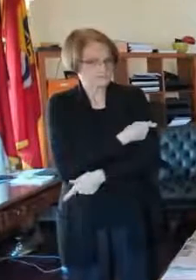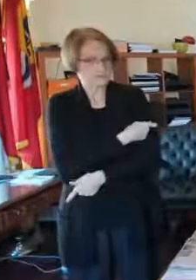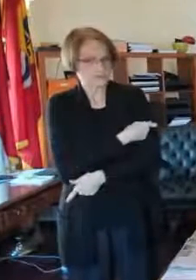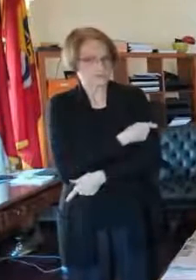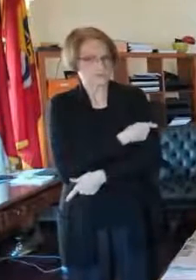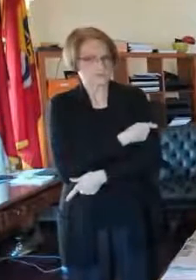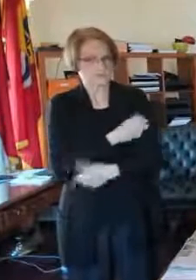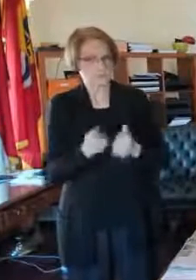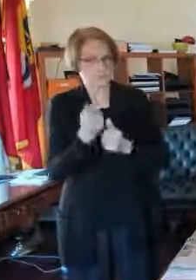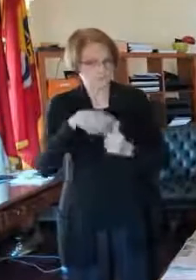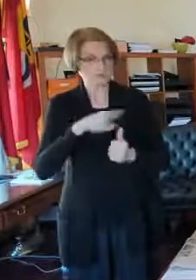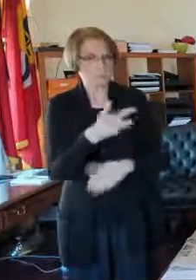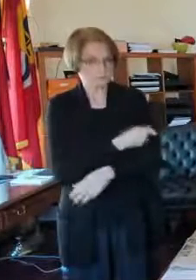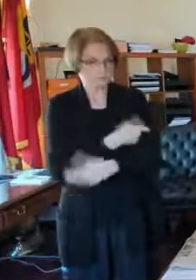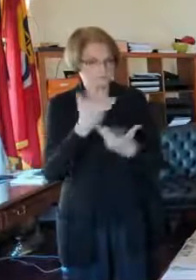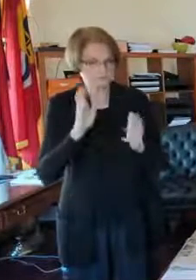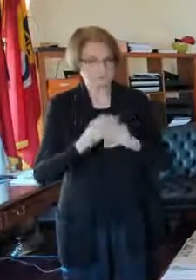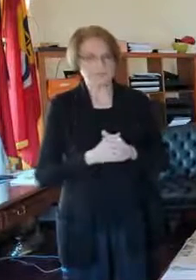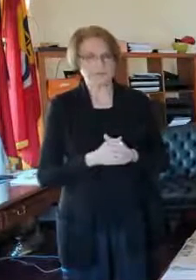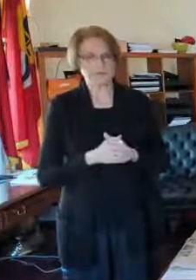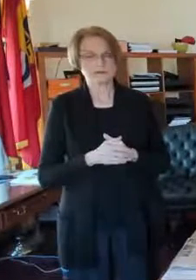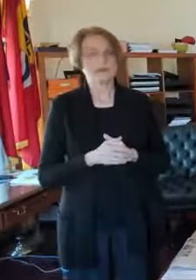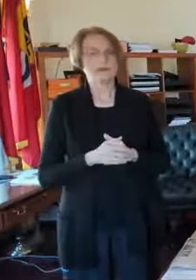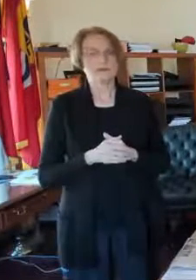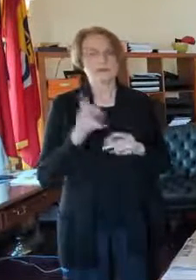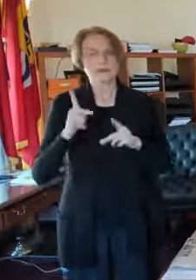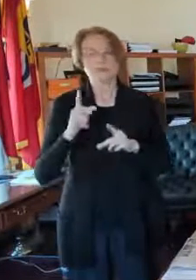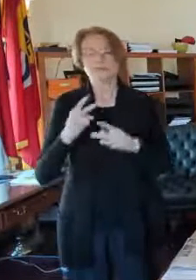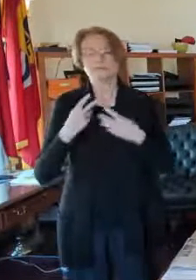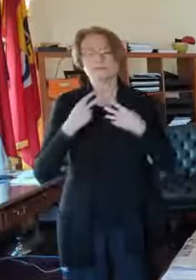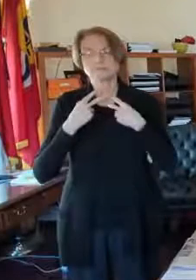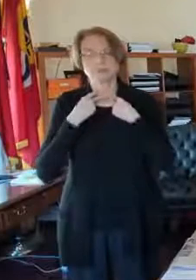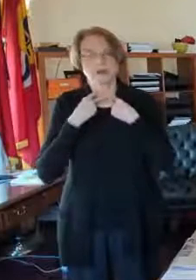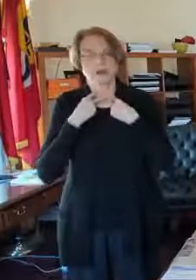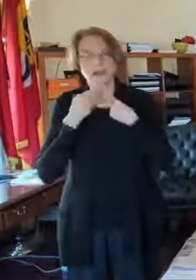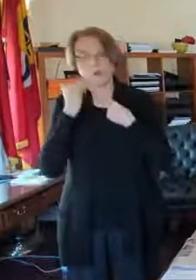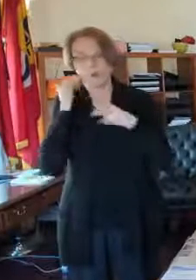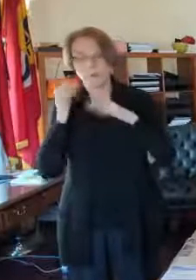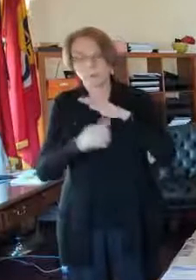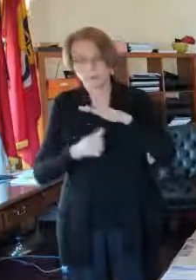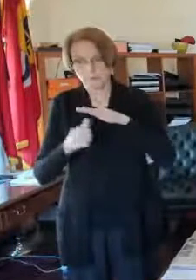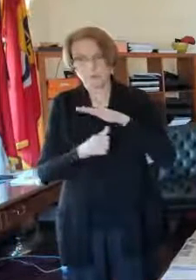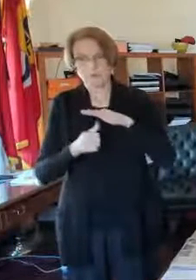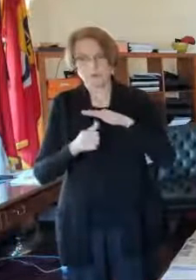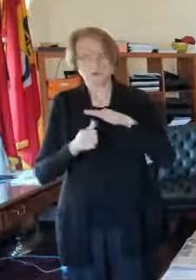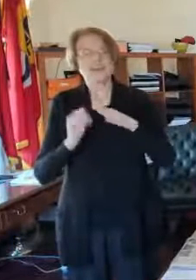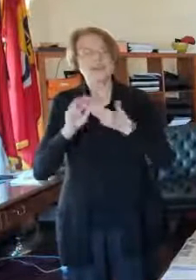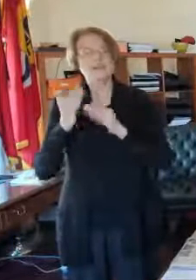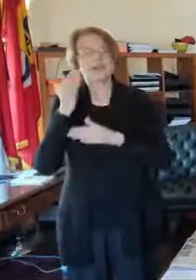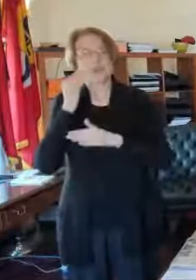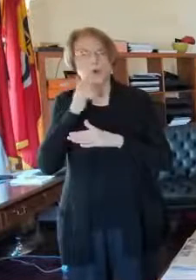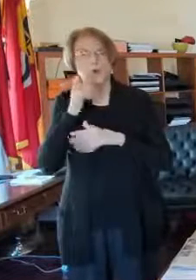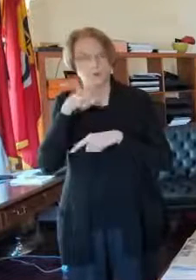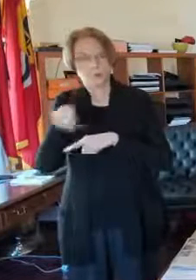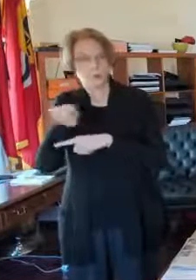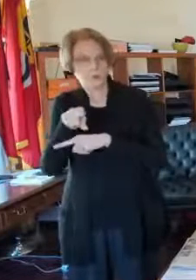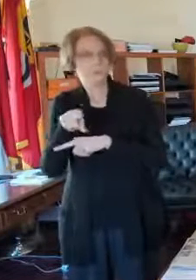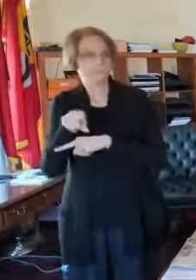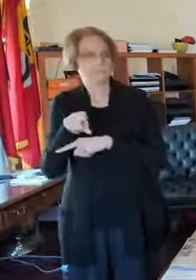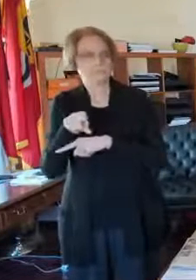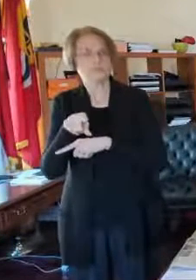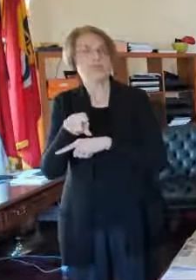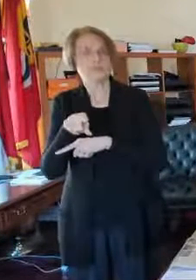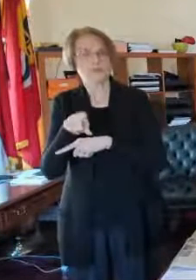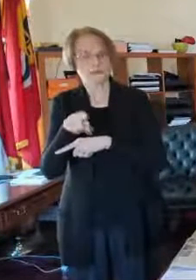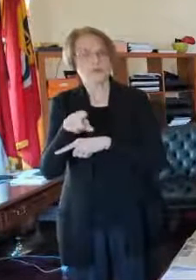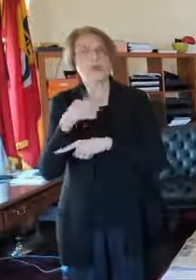vaccinated. People that are homebound, the city does know who a lot of those folks are and will have